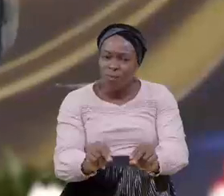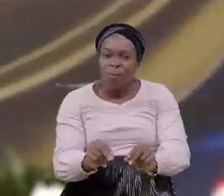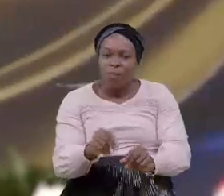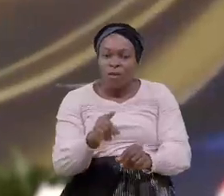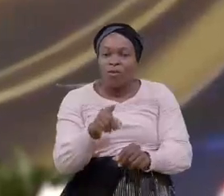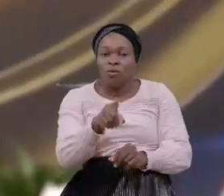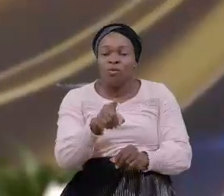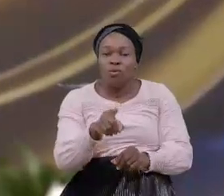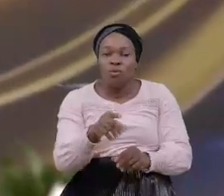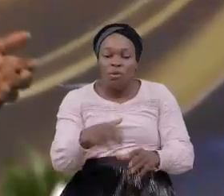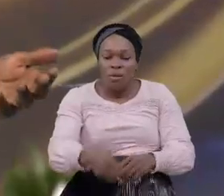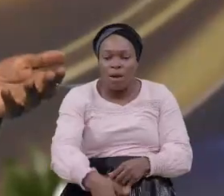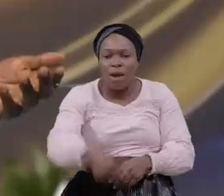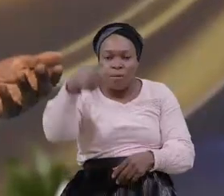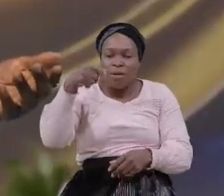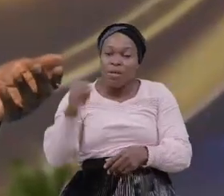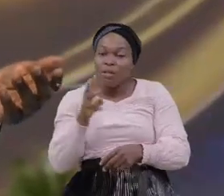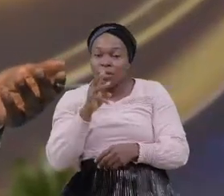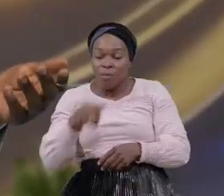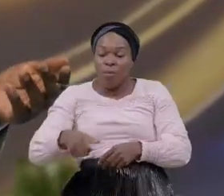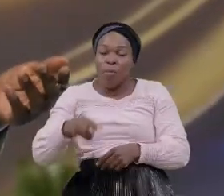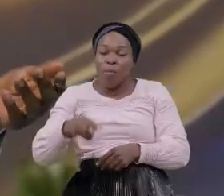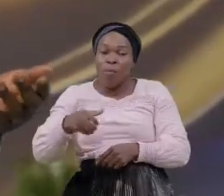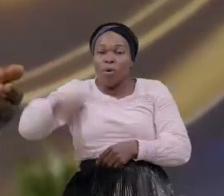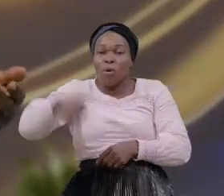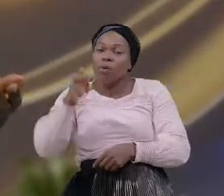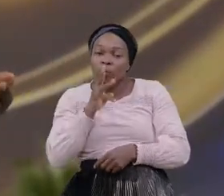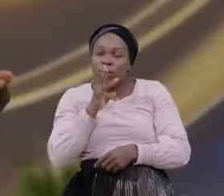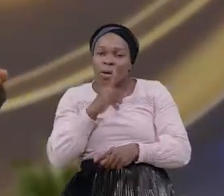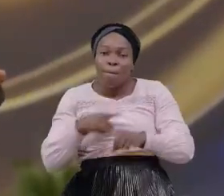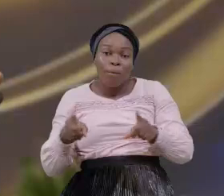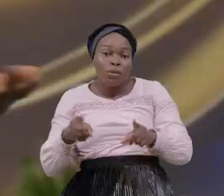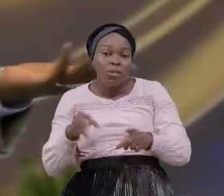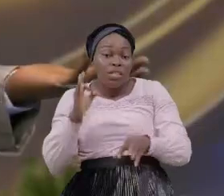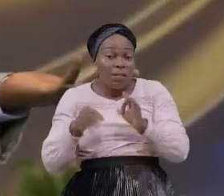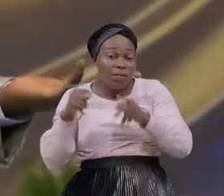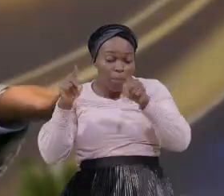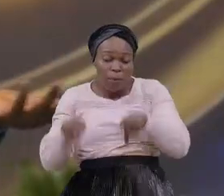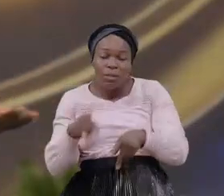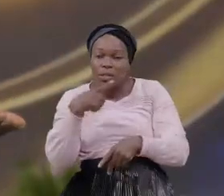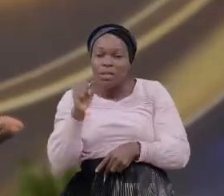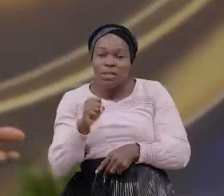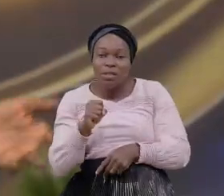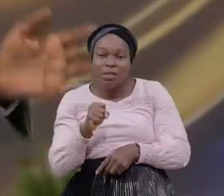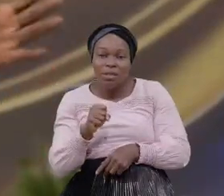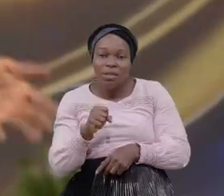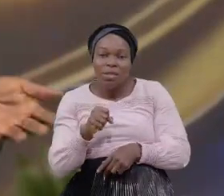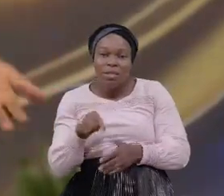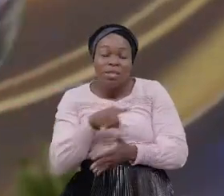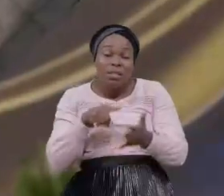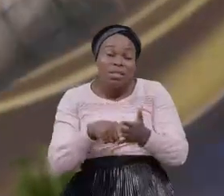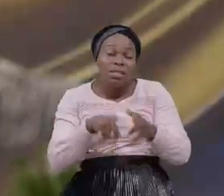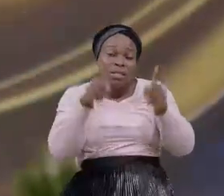water. But if he says, madam, so and so was in that vehicle